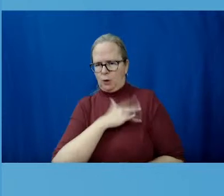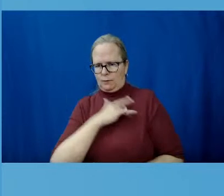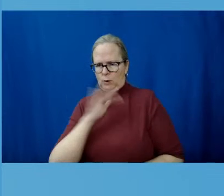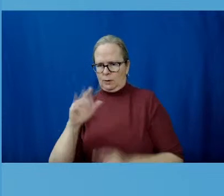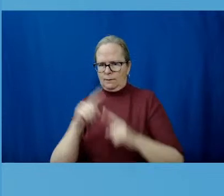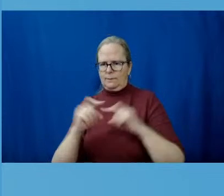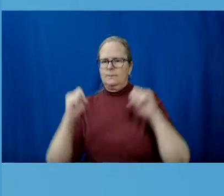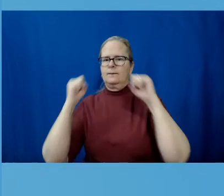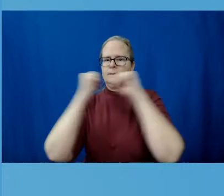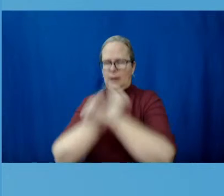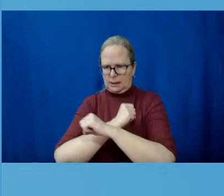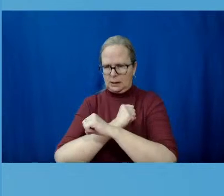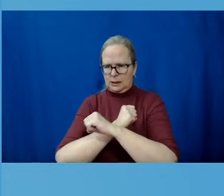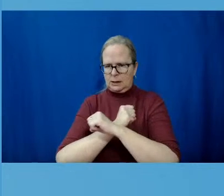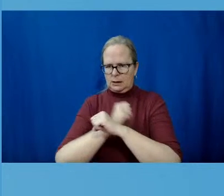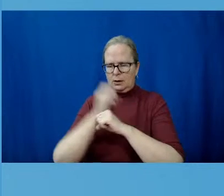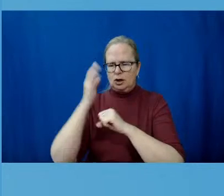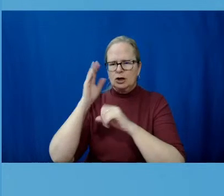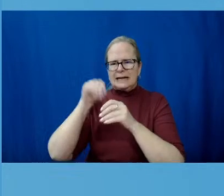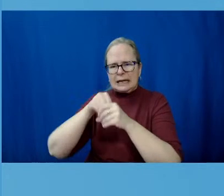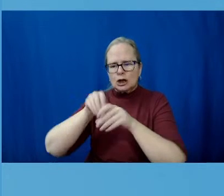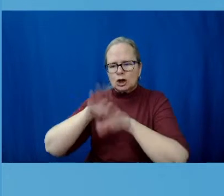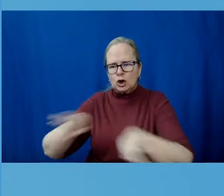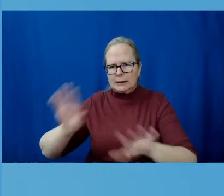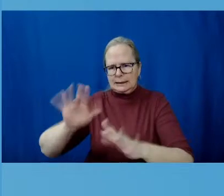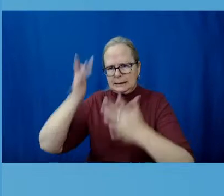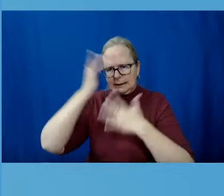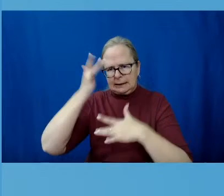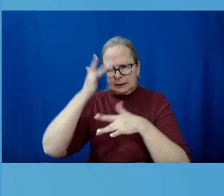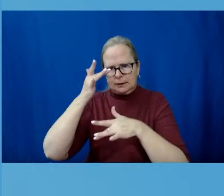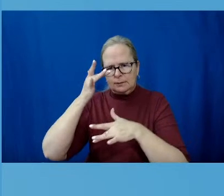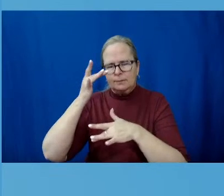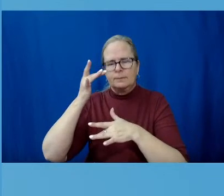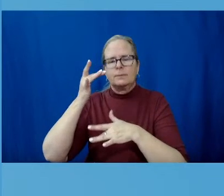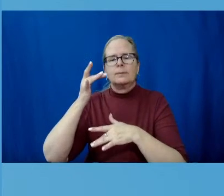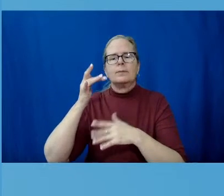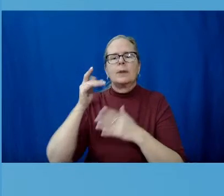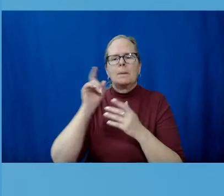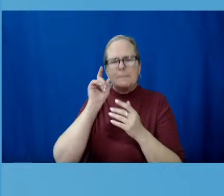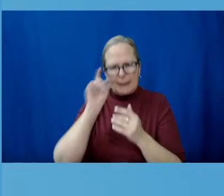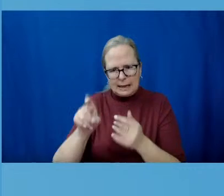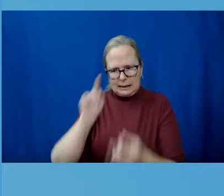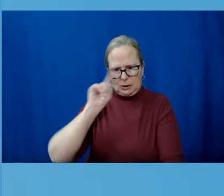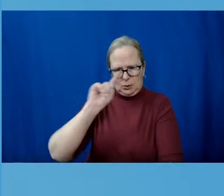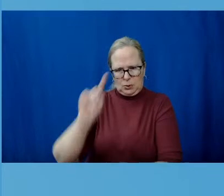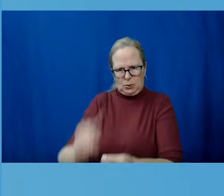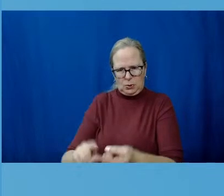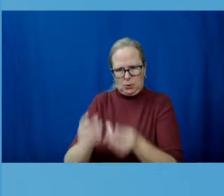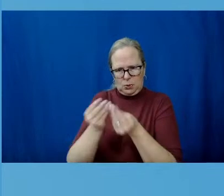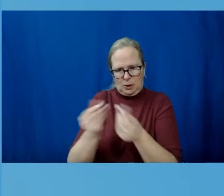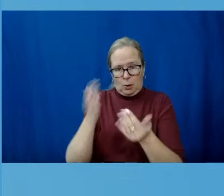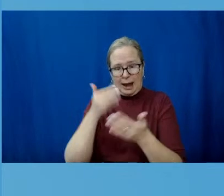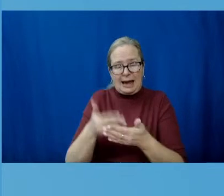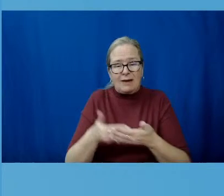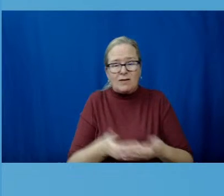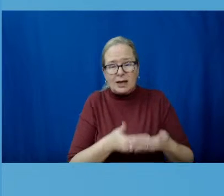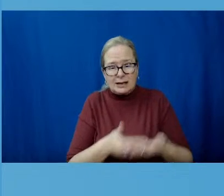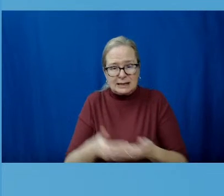diminish infant and child mortality, which we have now lost 5